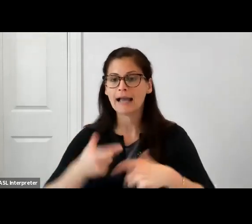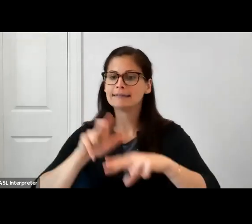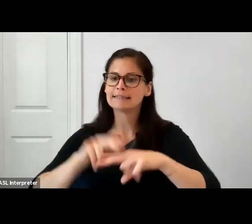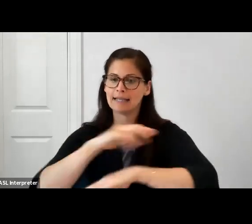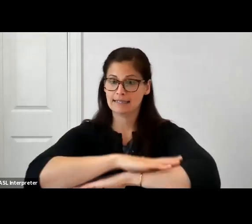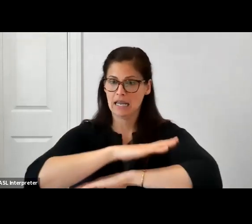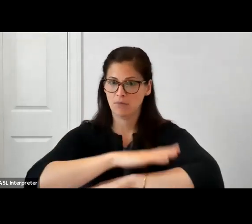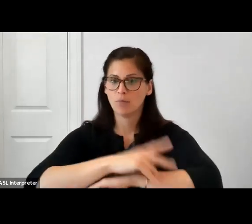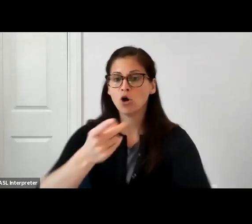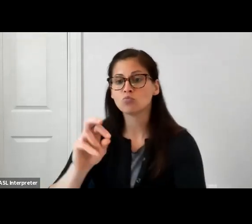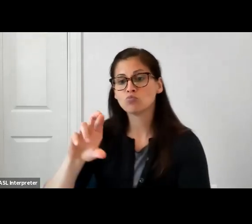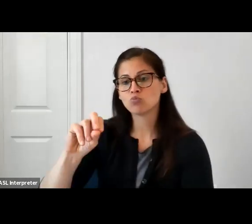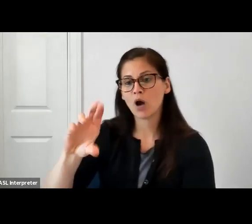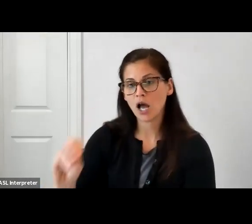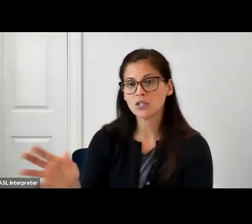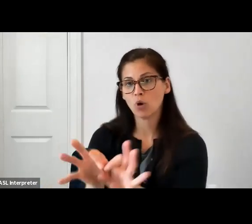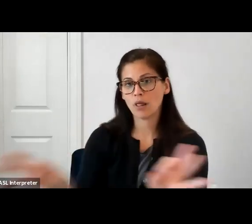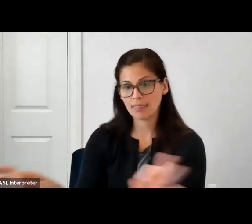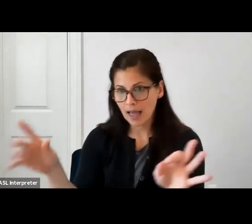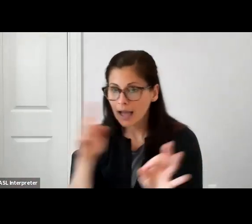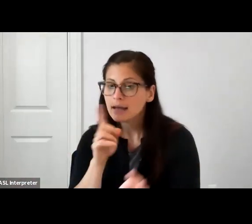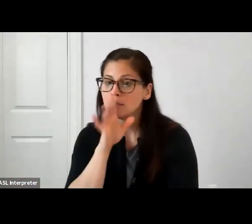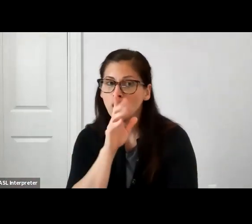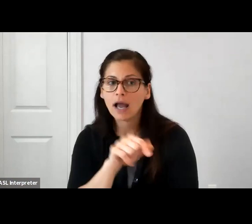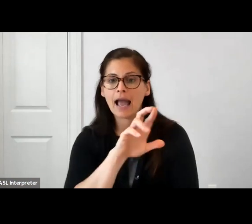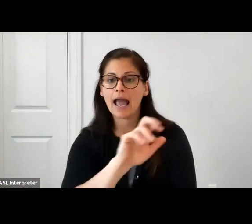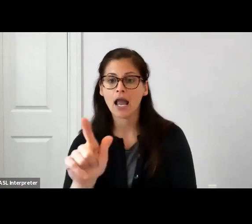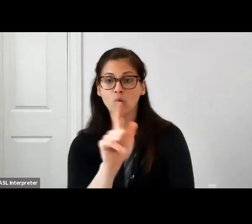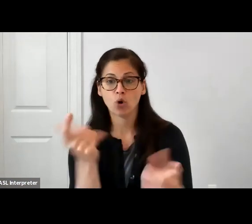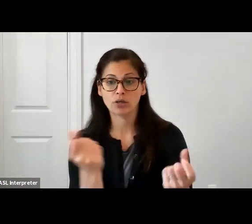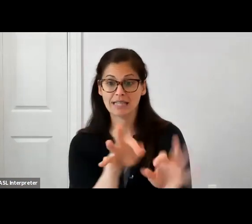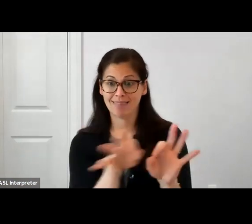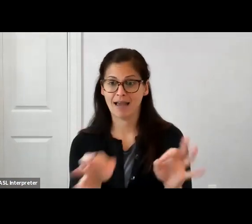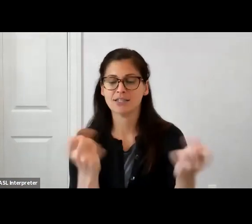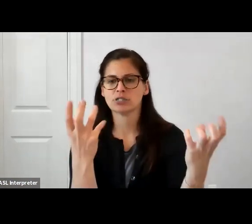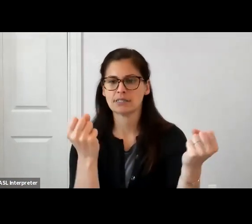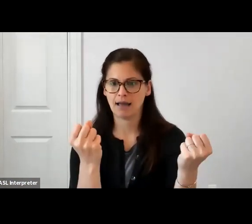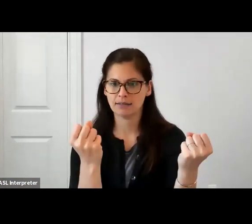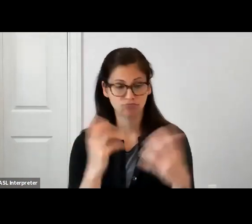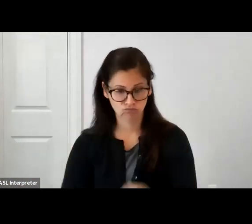lines are spoken and Ariel's lines are signed. Without further ado,